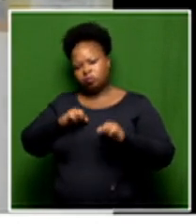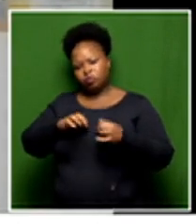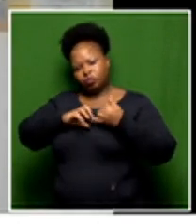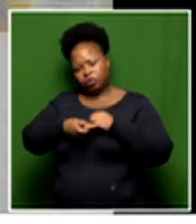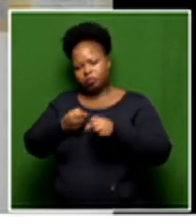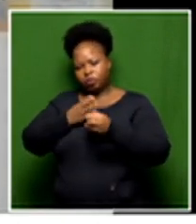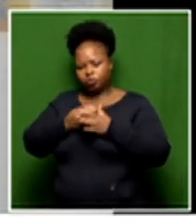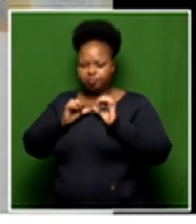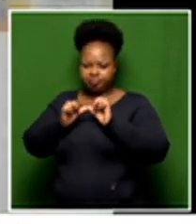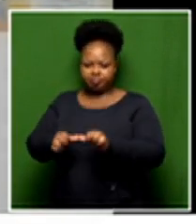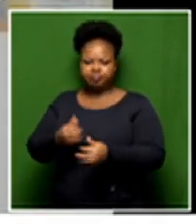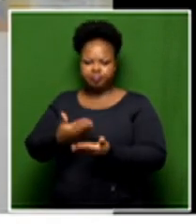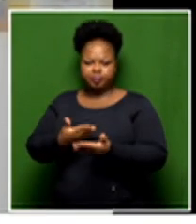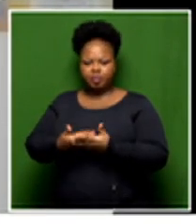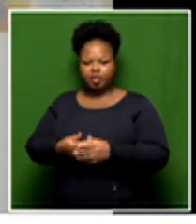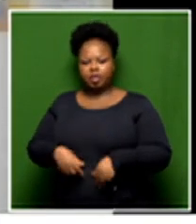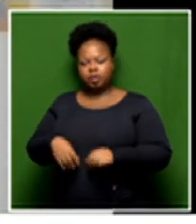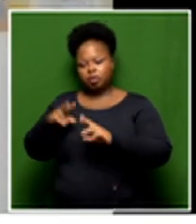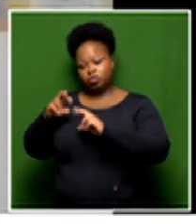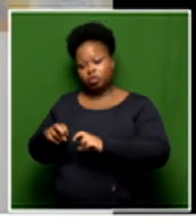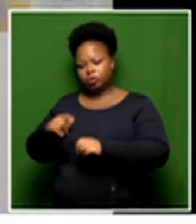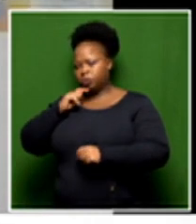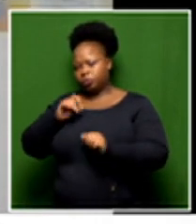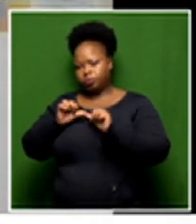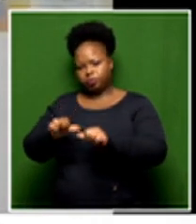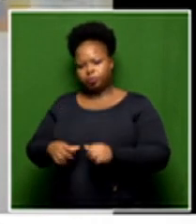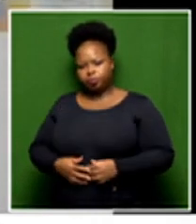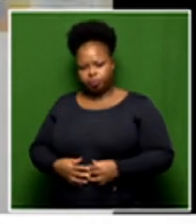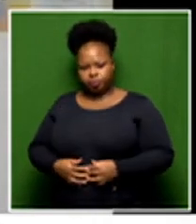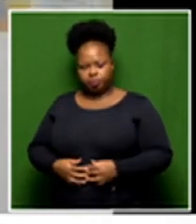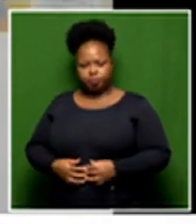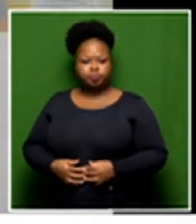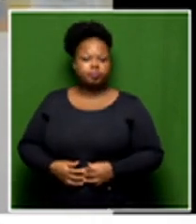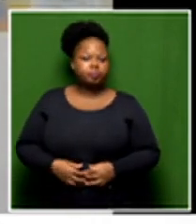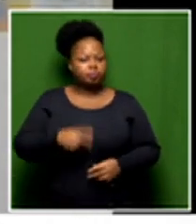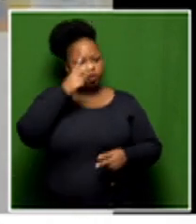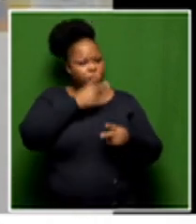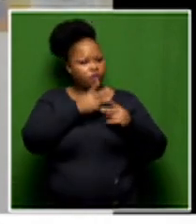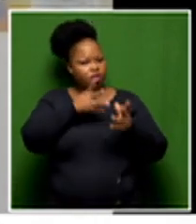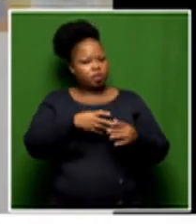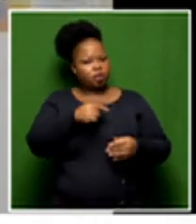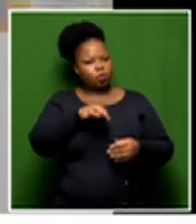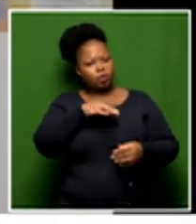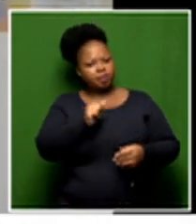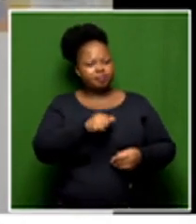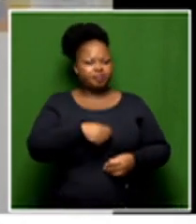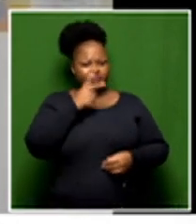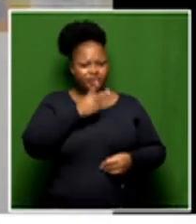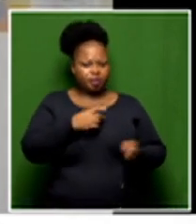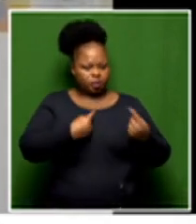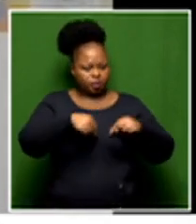effort to ensure continuation, and research has certainly continued. And Professor Goga, if you look at